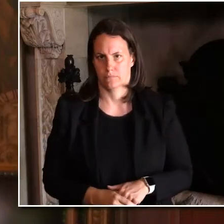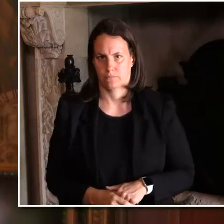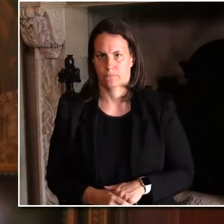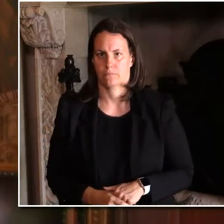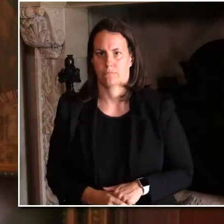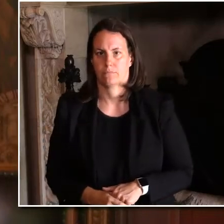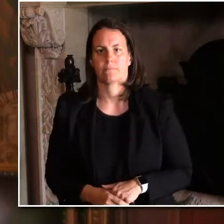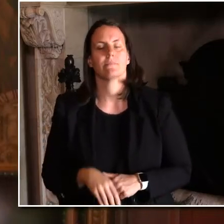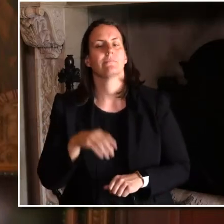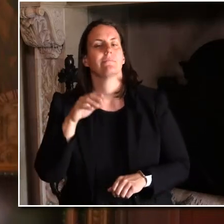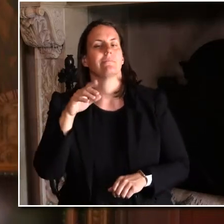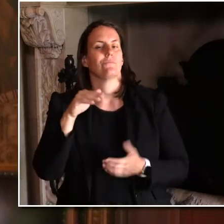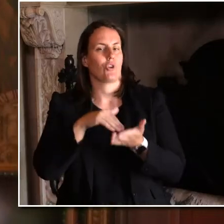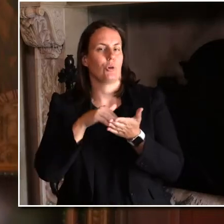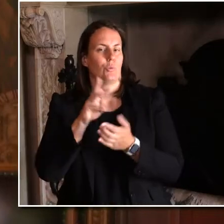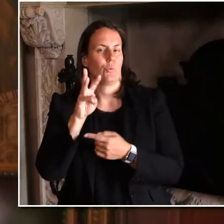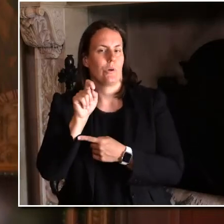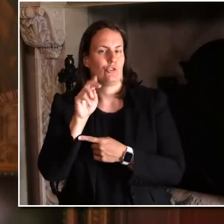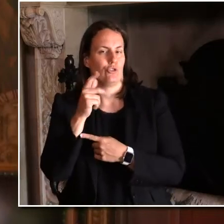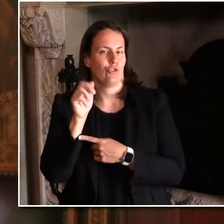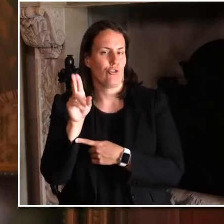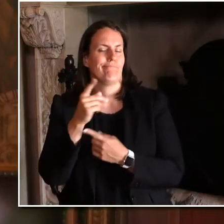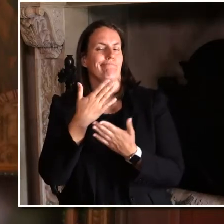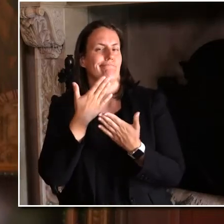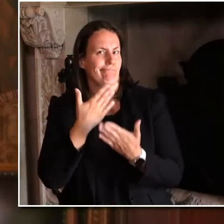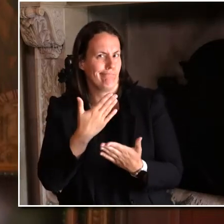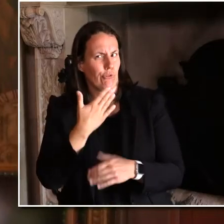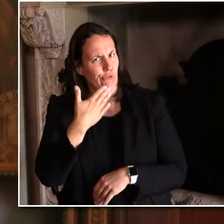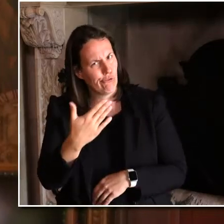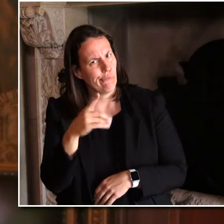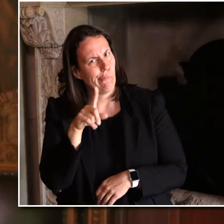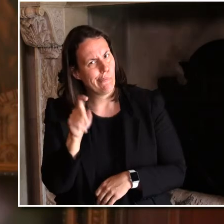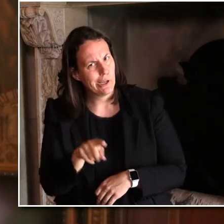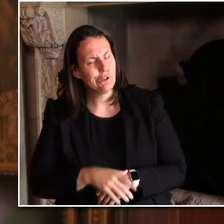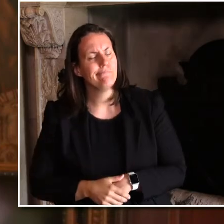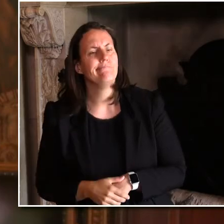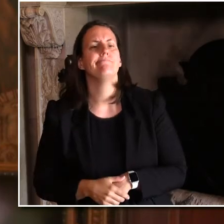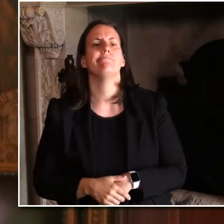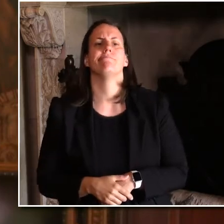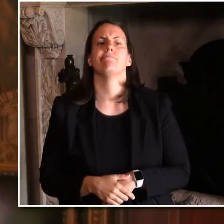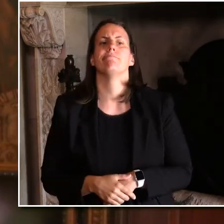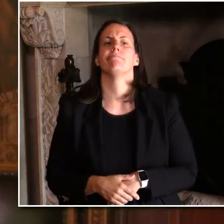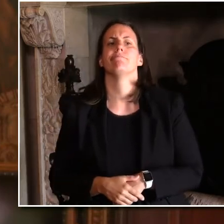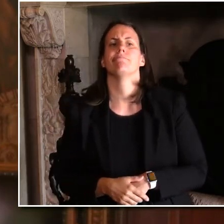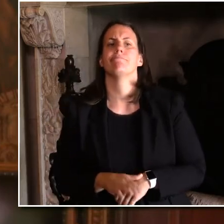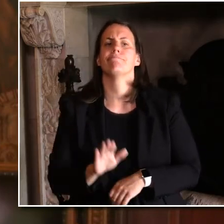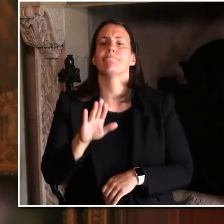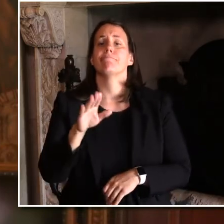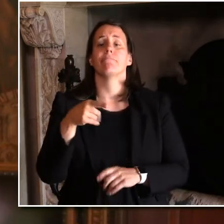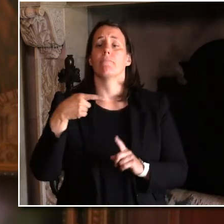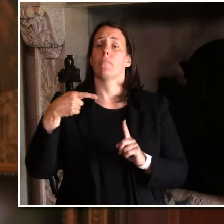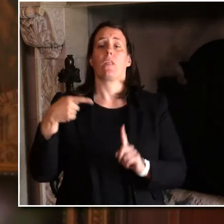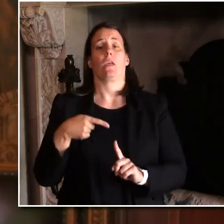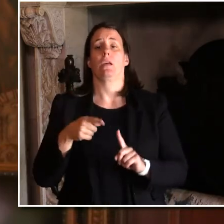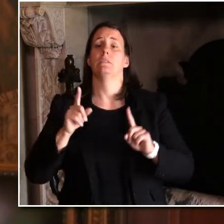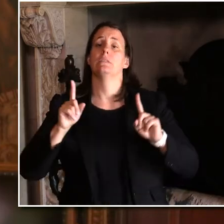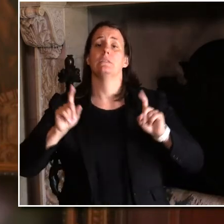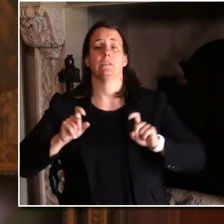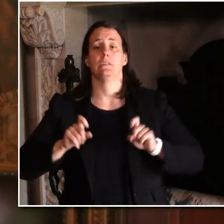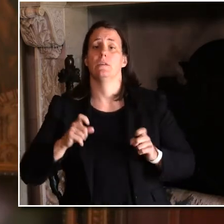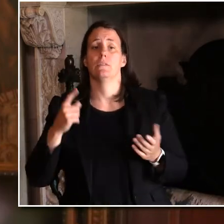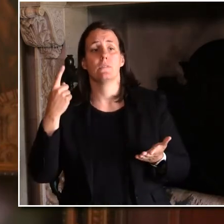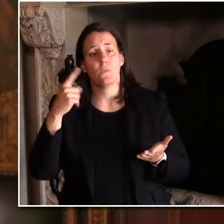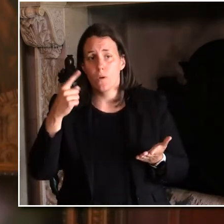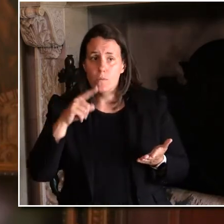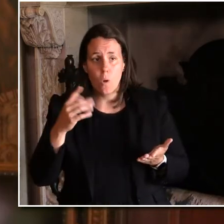So the goal of antibody testing, again, is to kind of get another source of information. It's not the